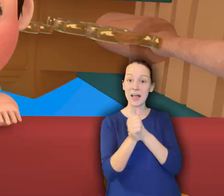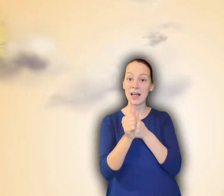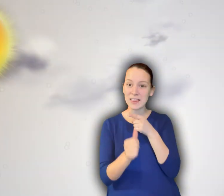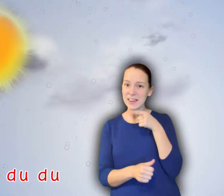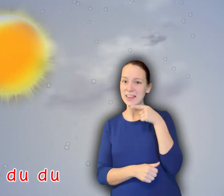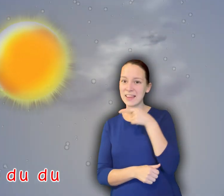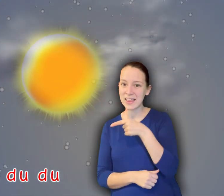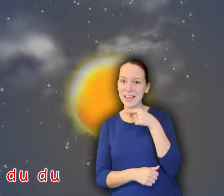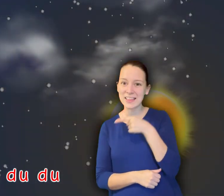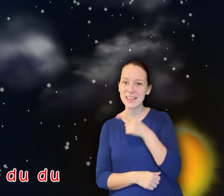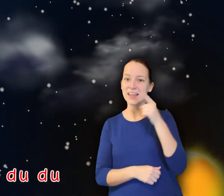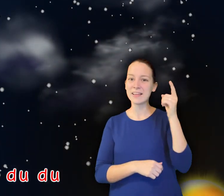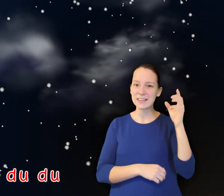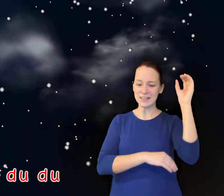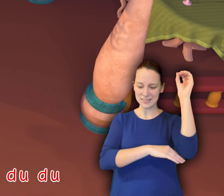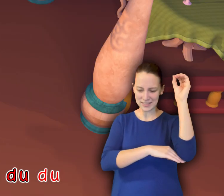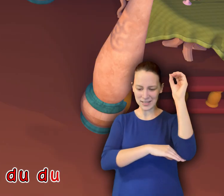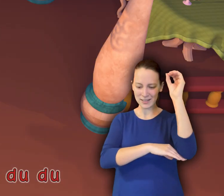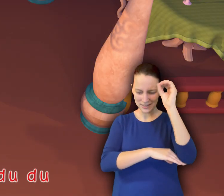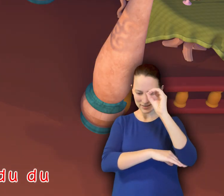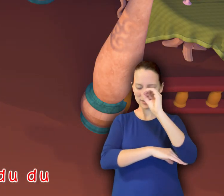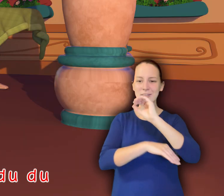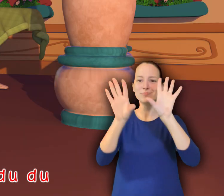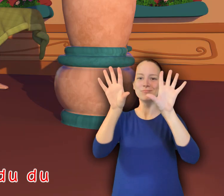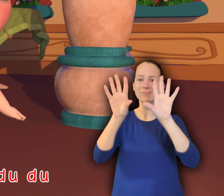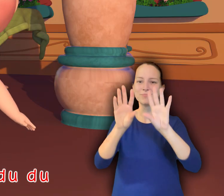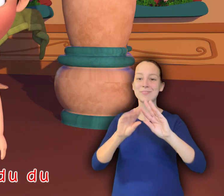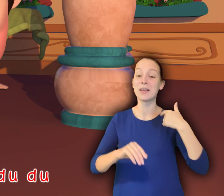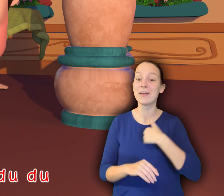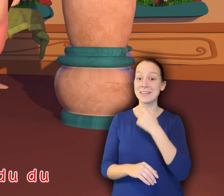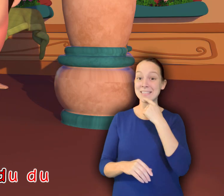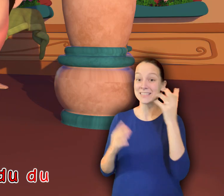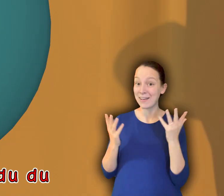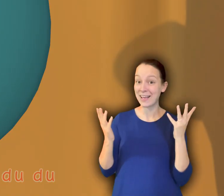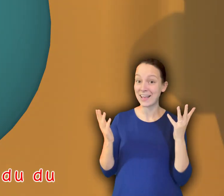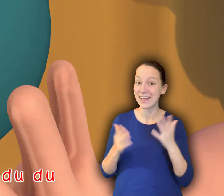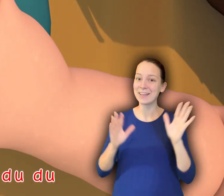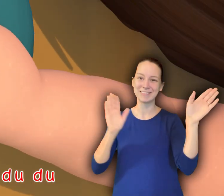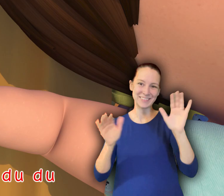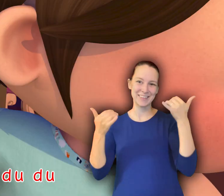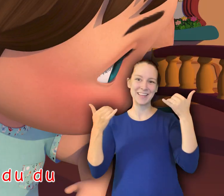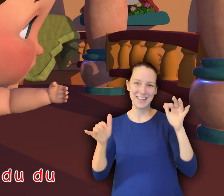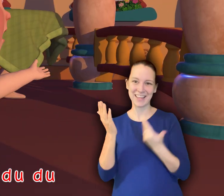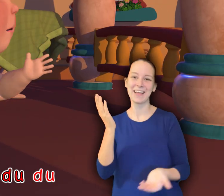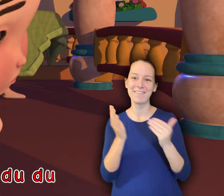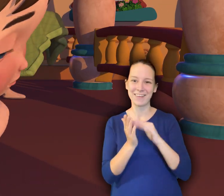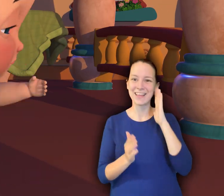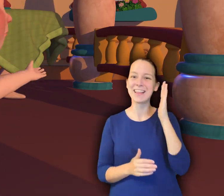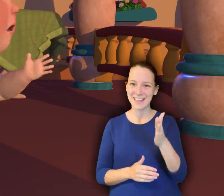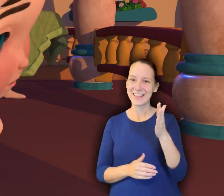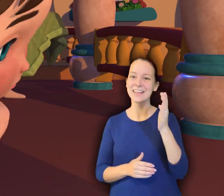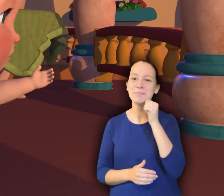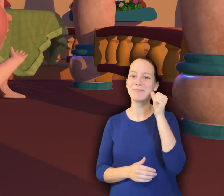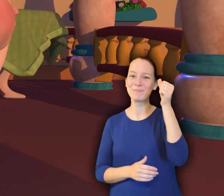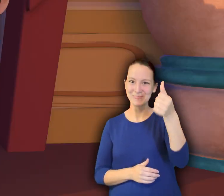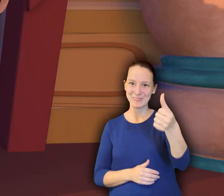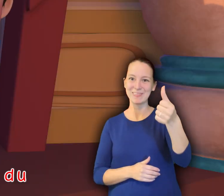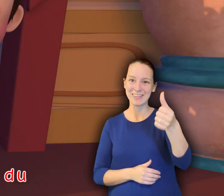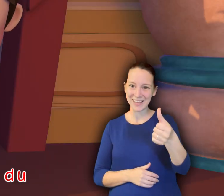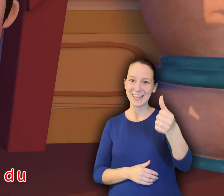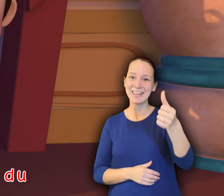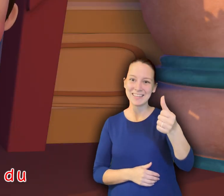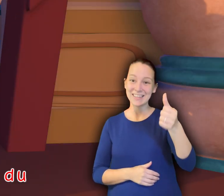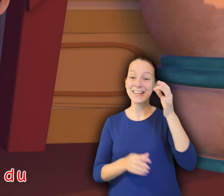behind the bow the sun set away and so we say we'll play again another